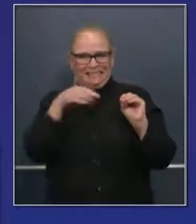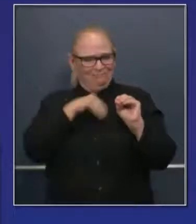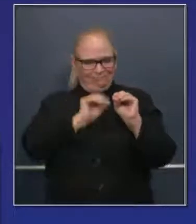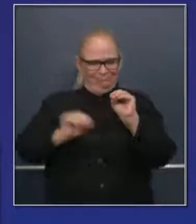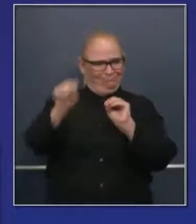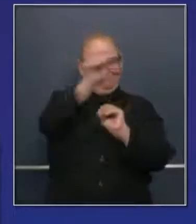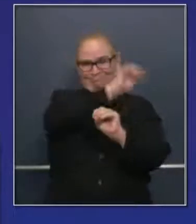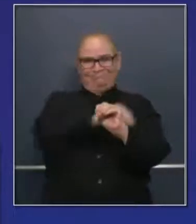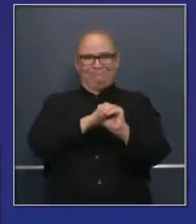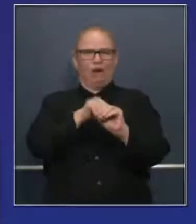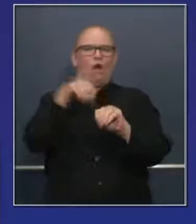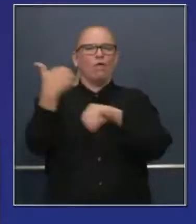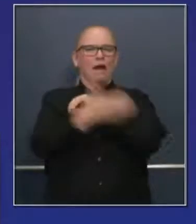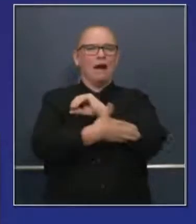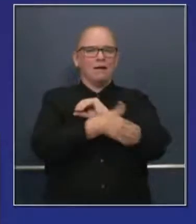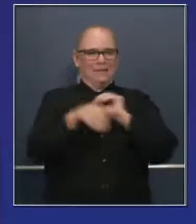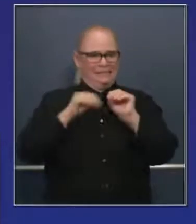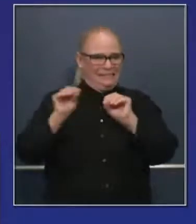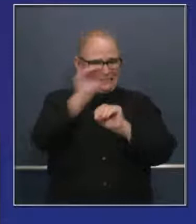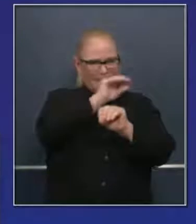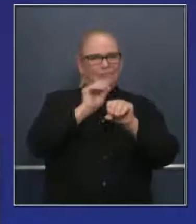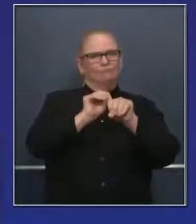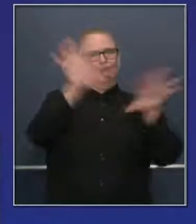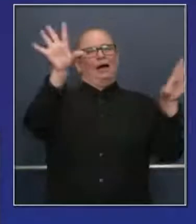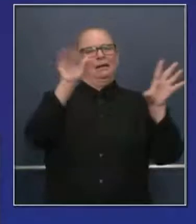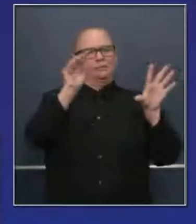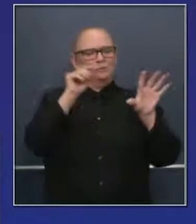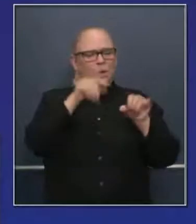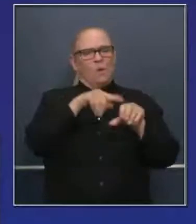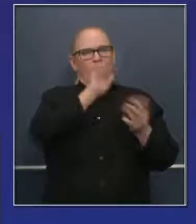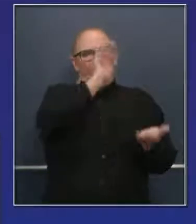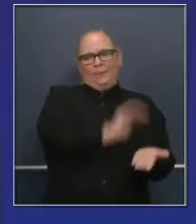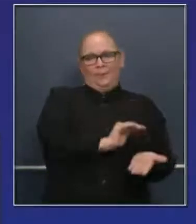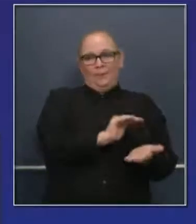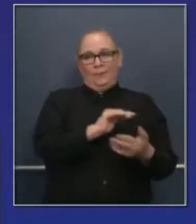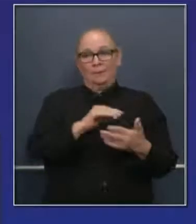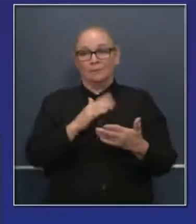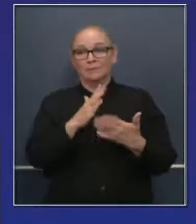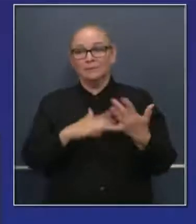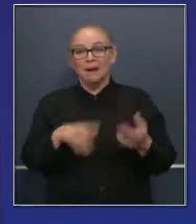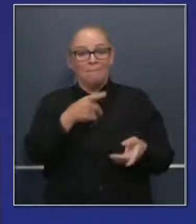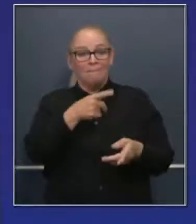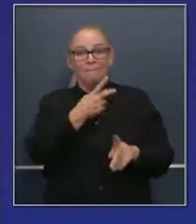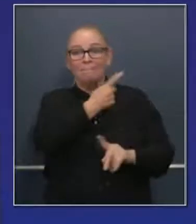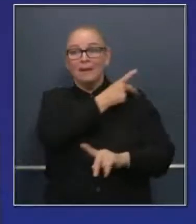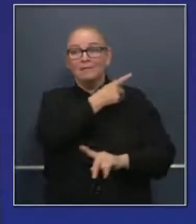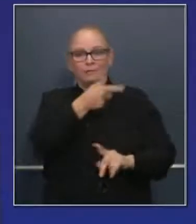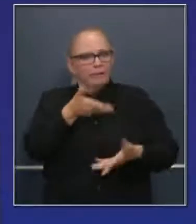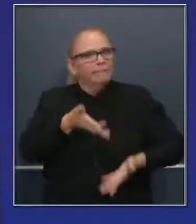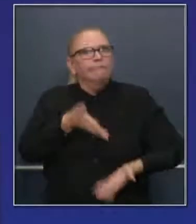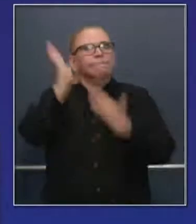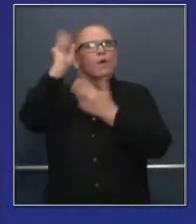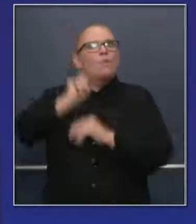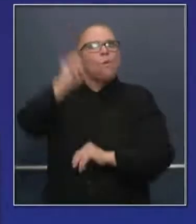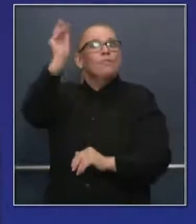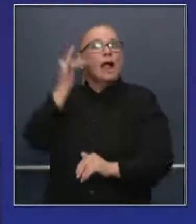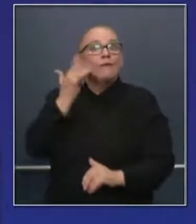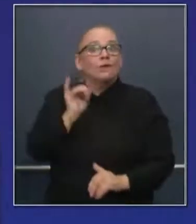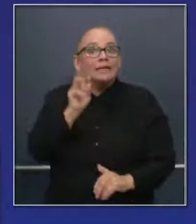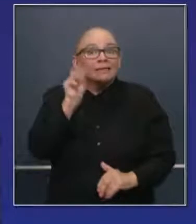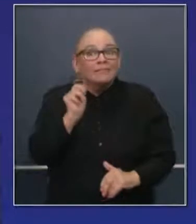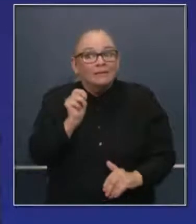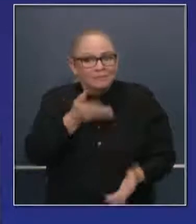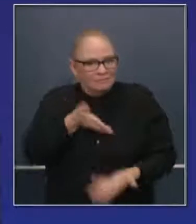neighboring communities. And in some instances, we even brought patients here into Northern California. We approached